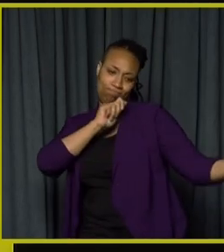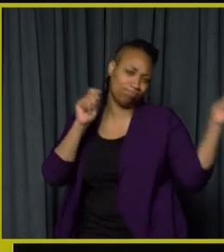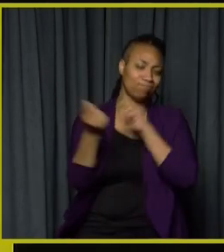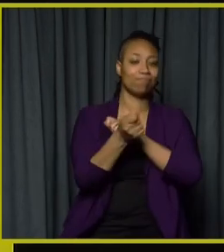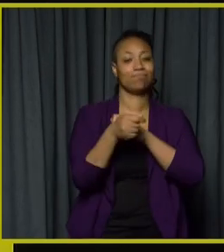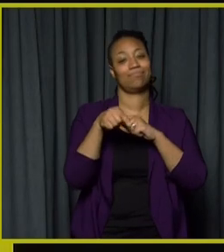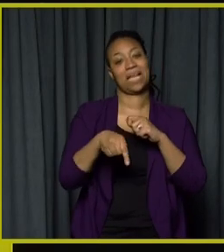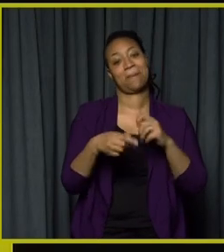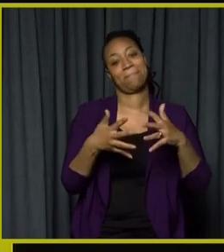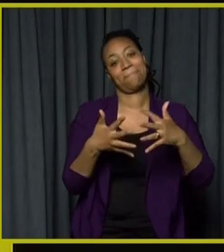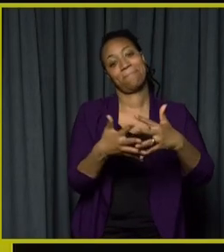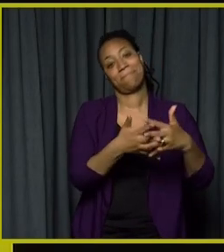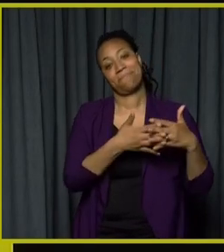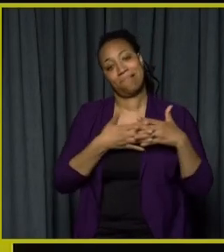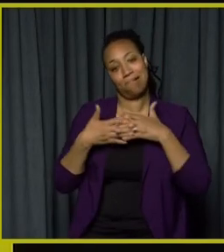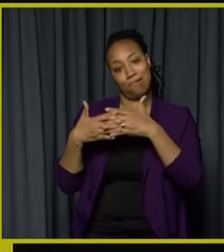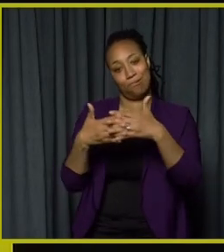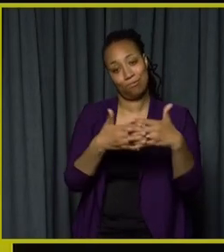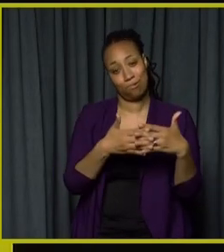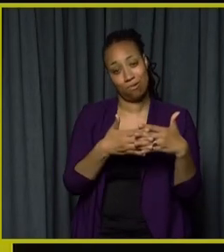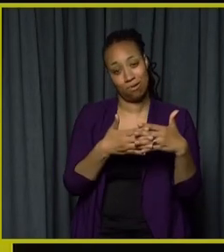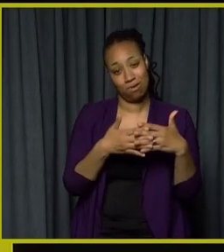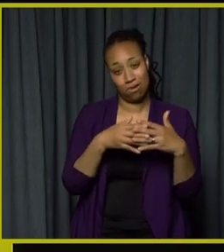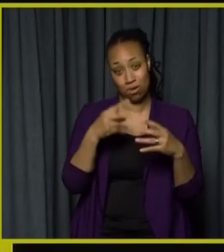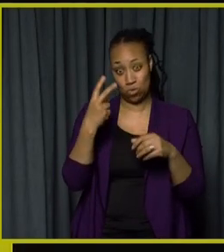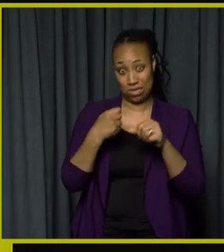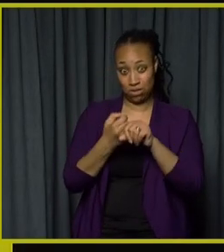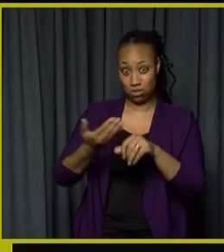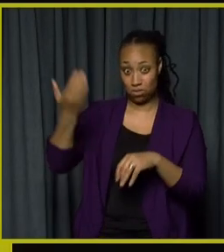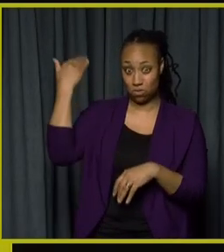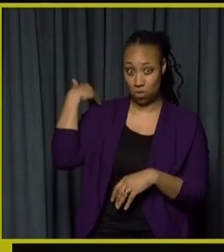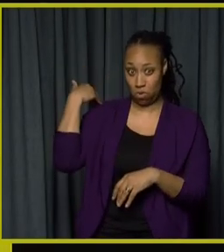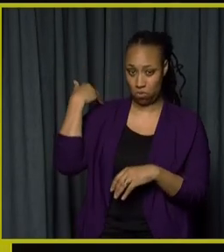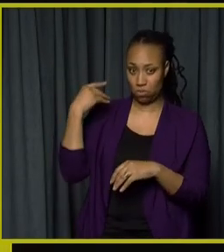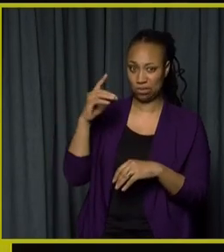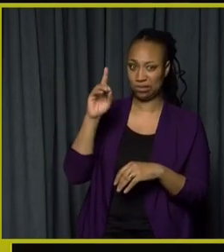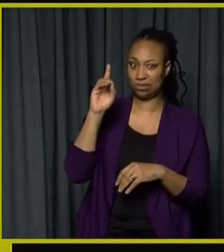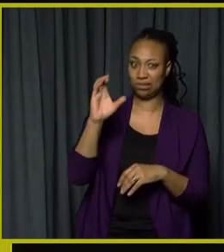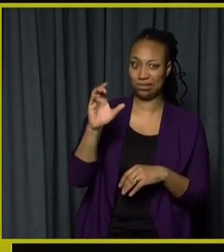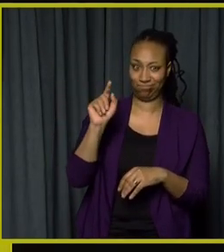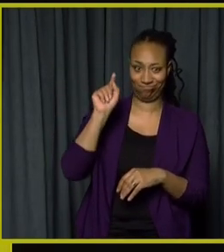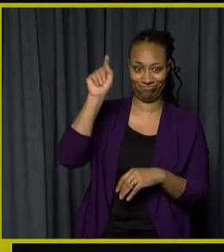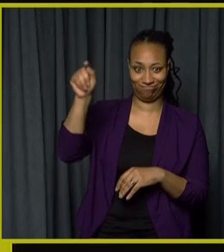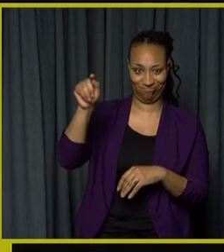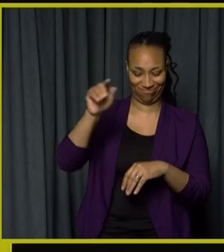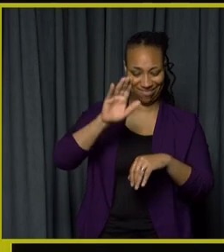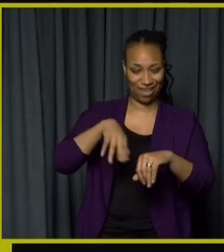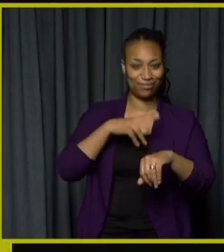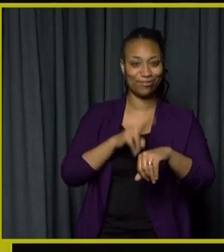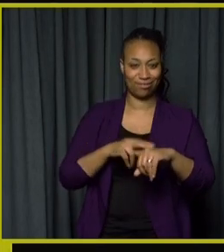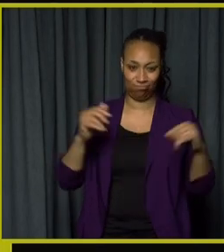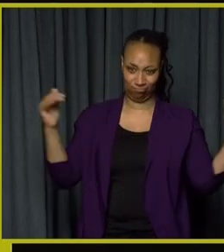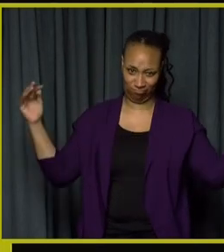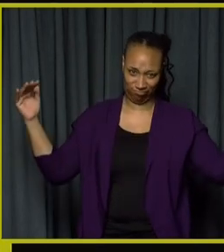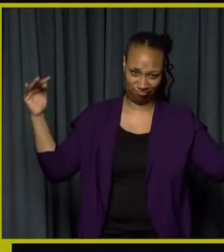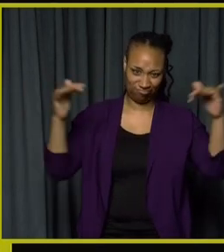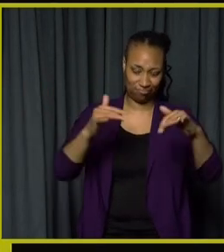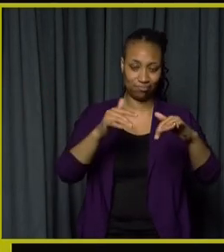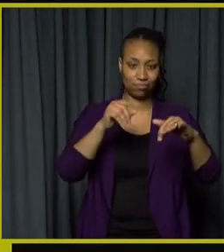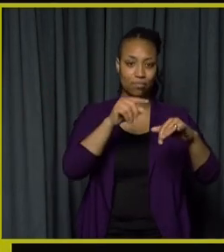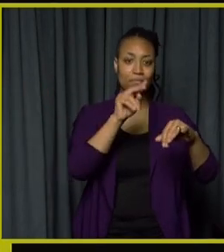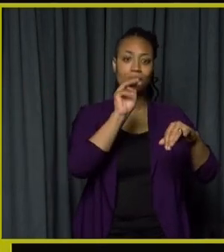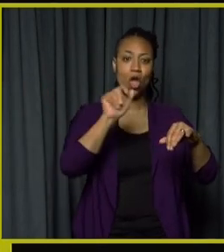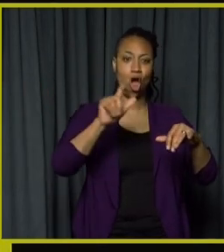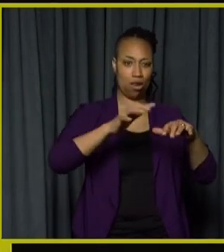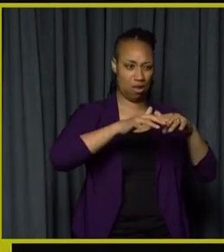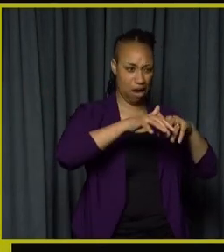2 years ago, we were together on the National Mall, Liz, and in Washington, D.C., and over 25,000 of us